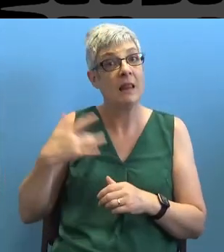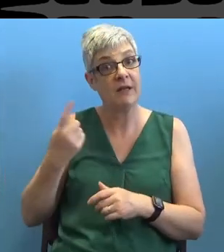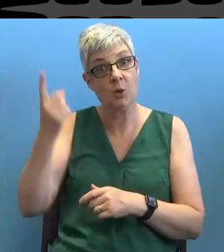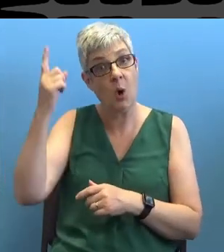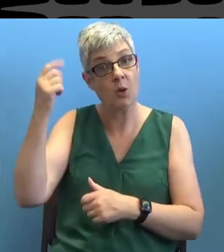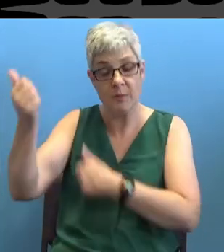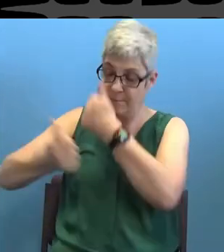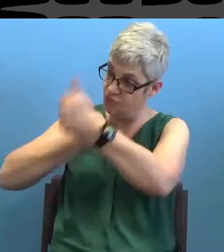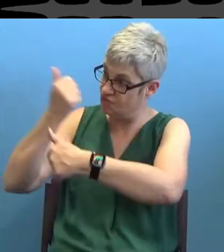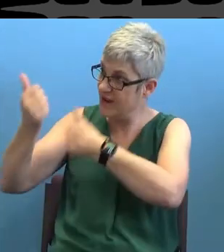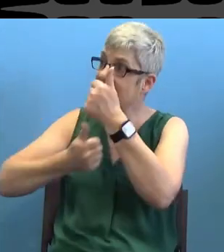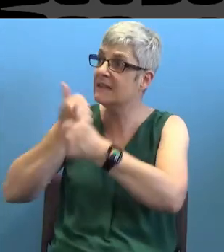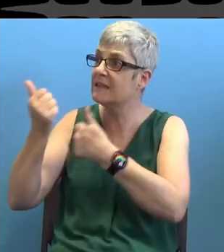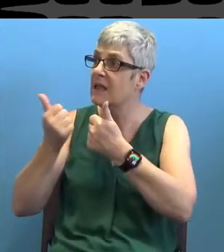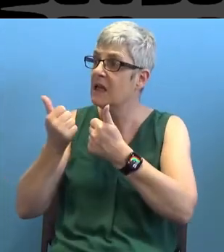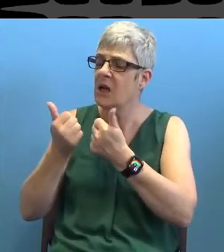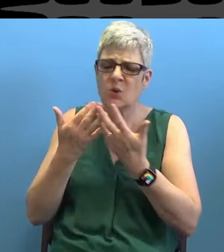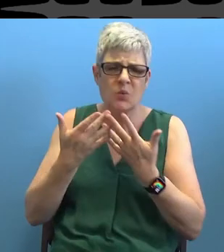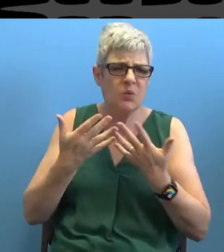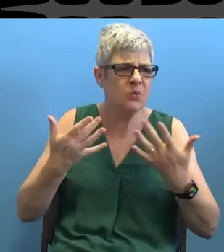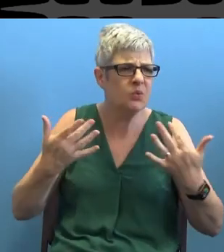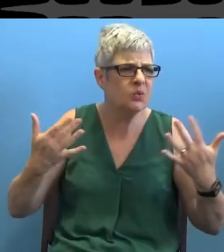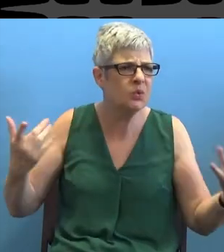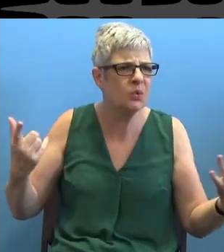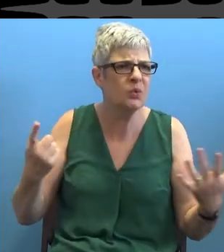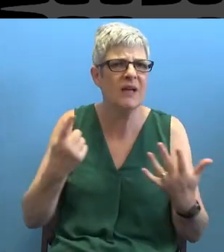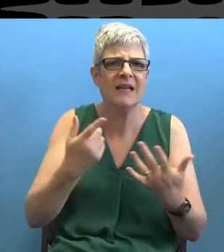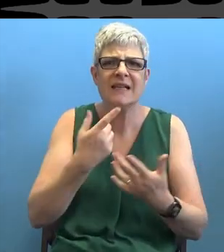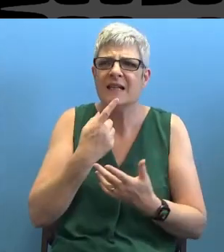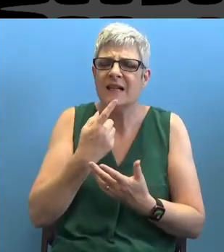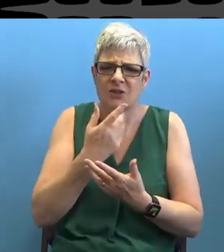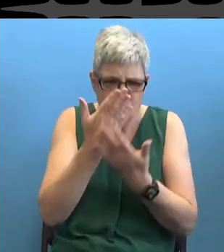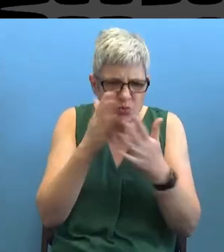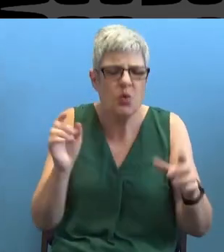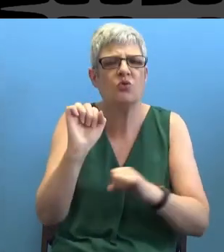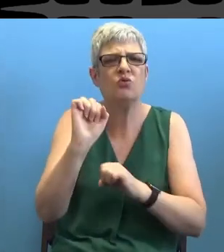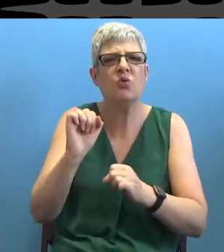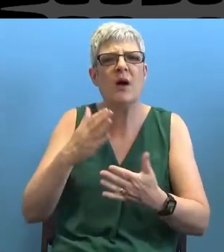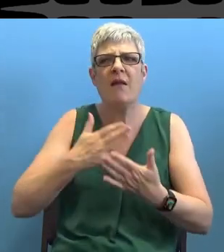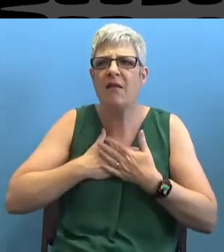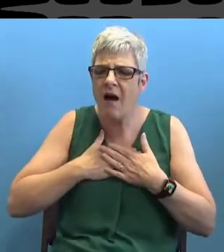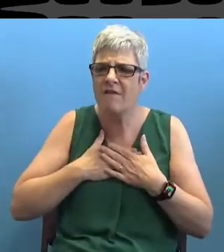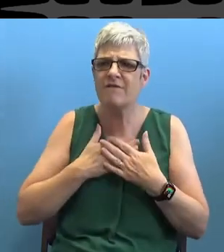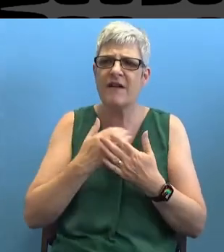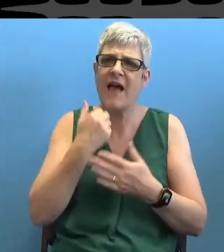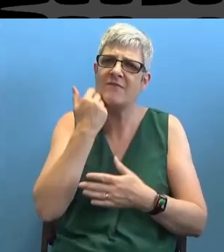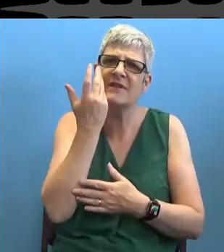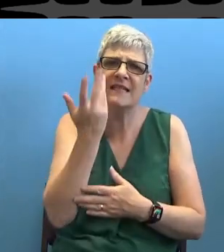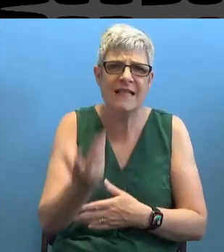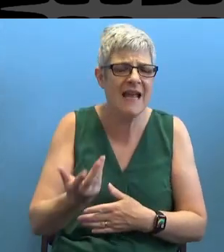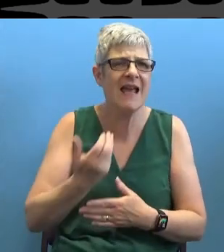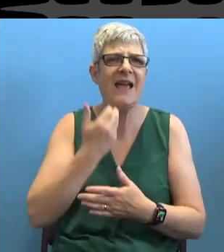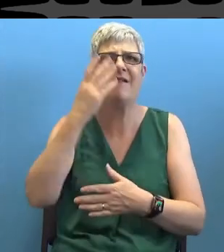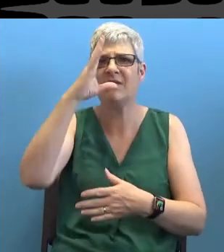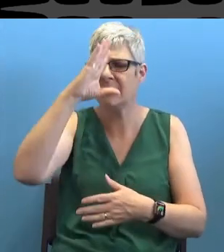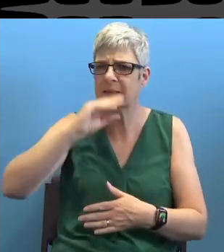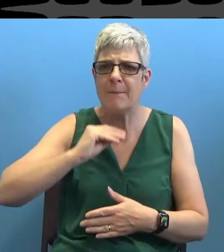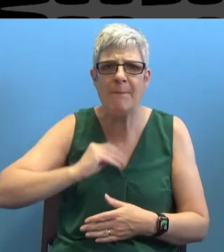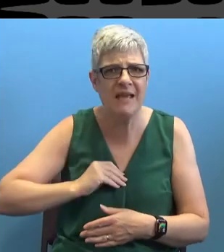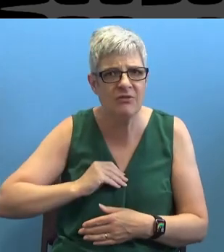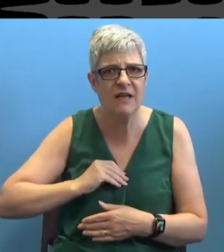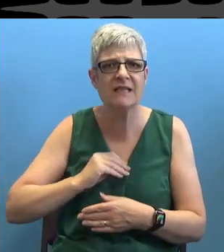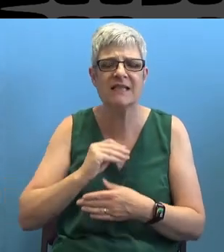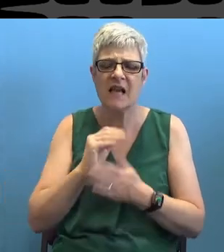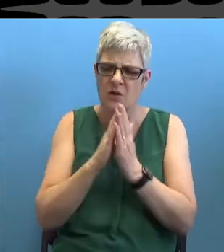you that there is so much that speaks of your love and purpose, so much in daily life and daily experience, so much in your word,